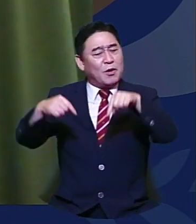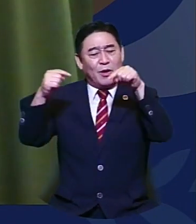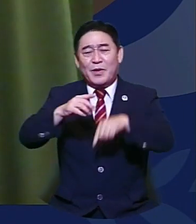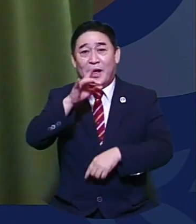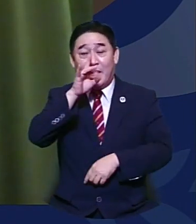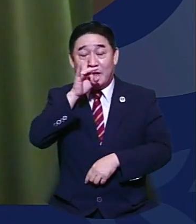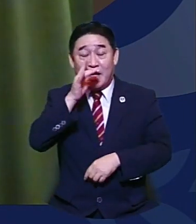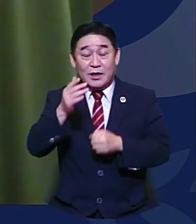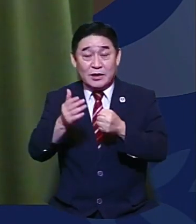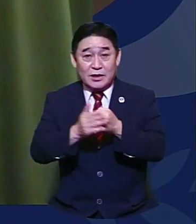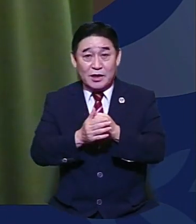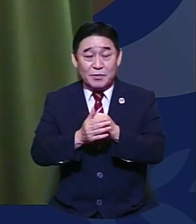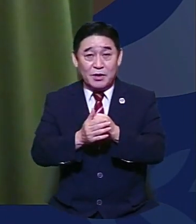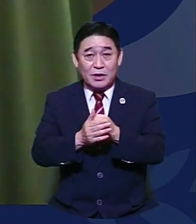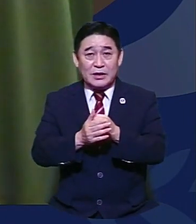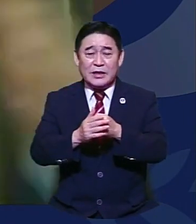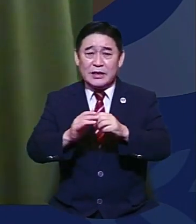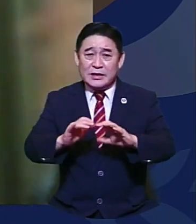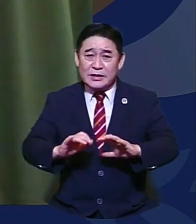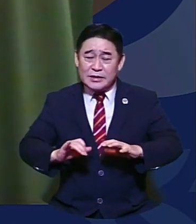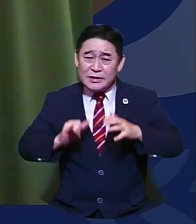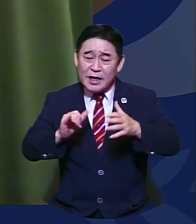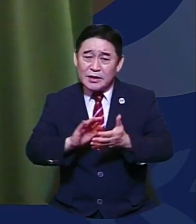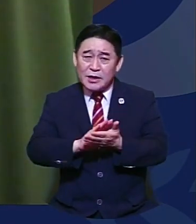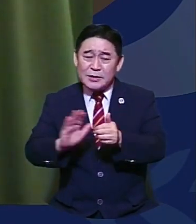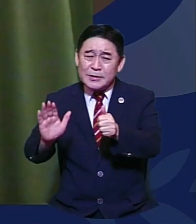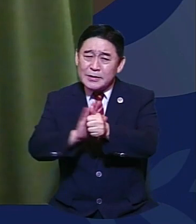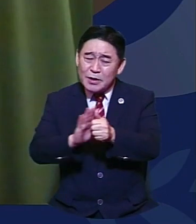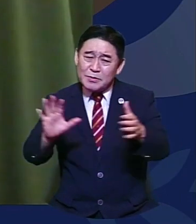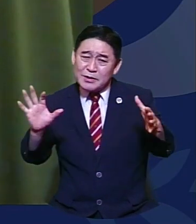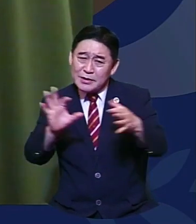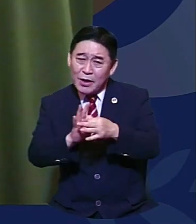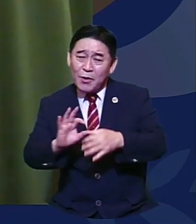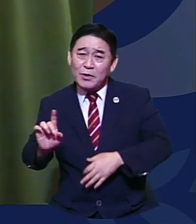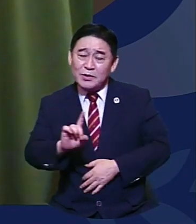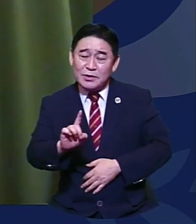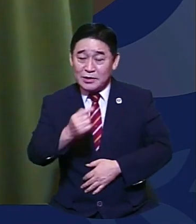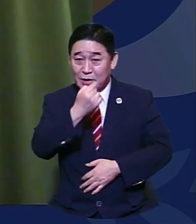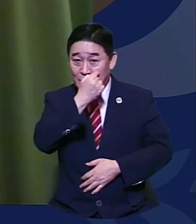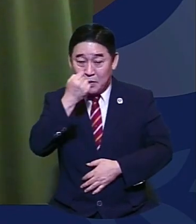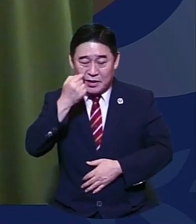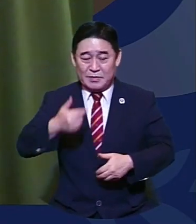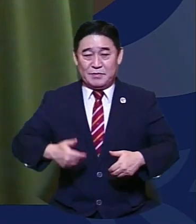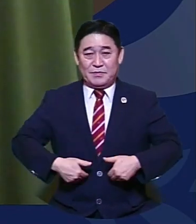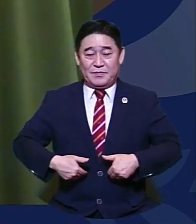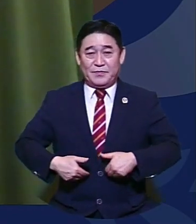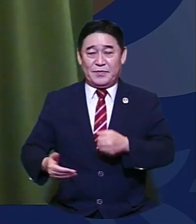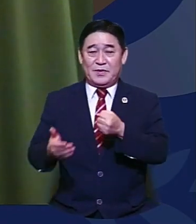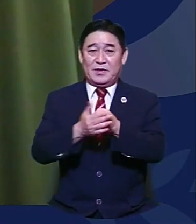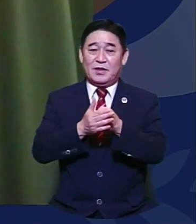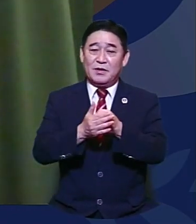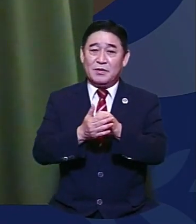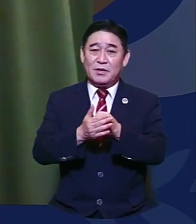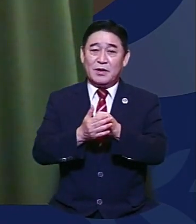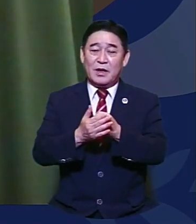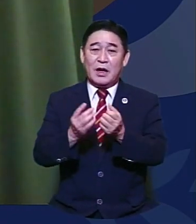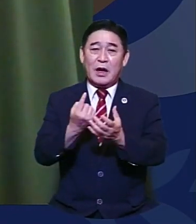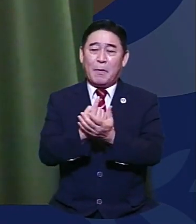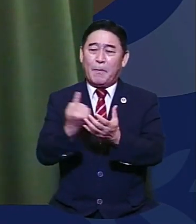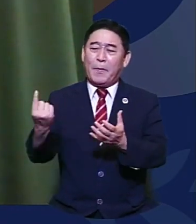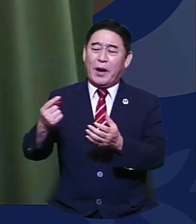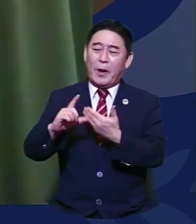be used, largely to extend rural connectivity and remote connectivity. But I think there's